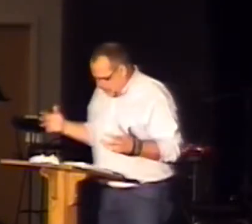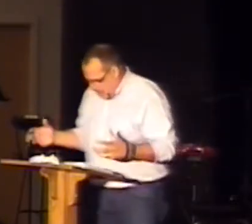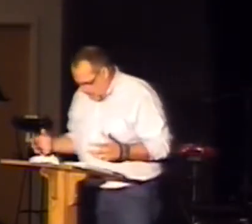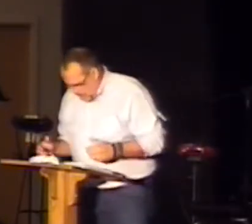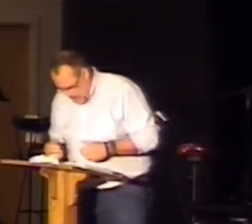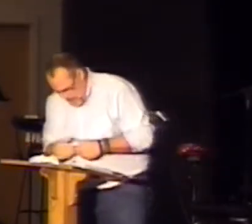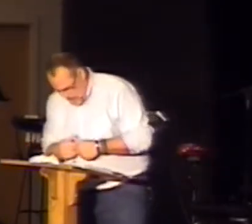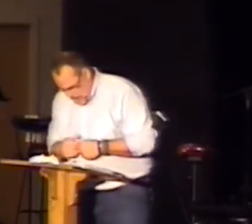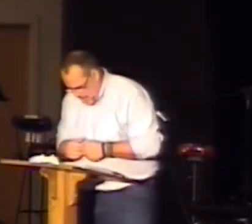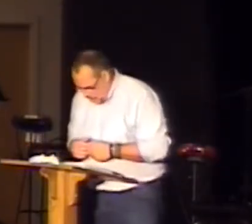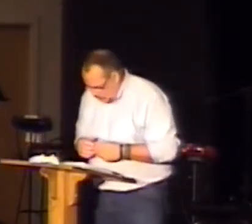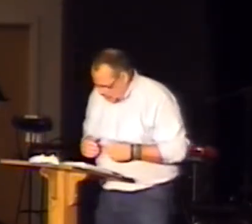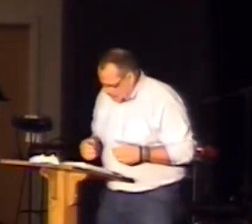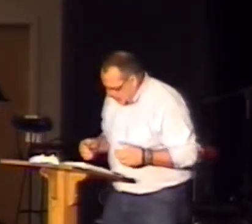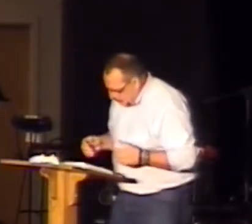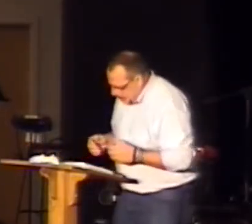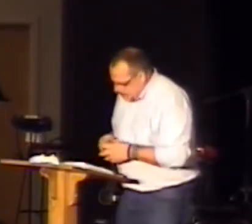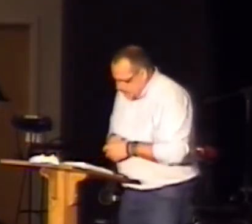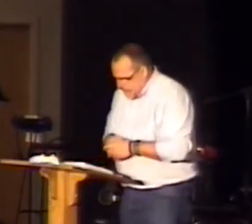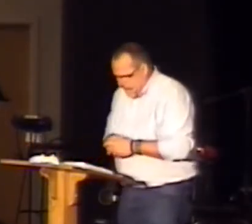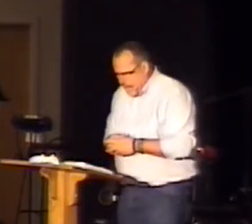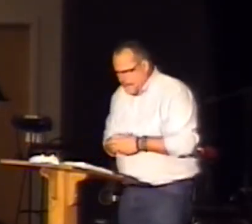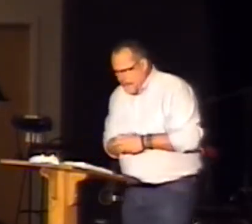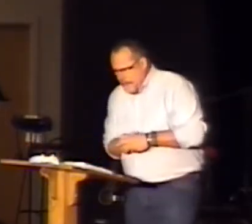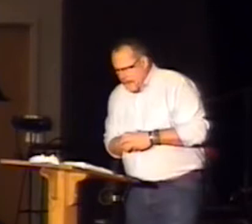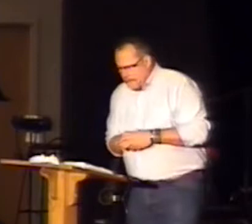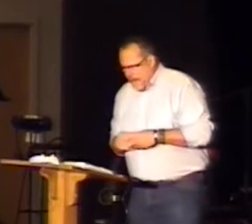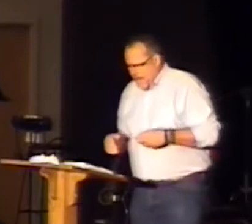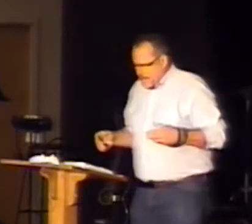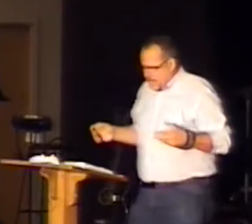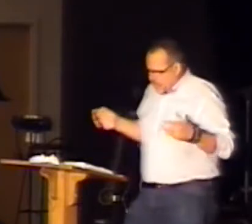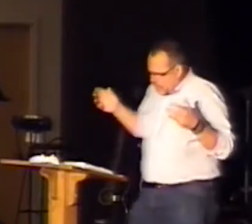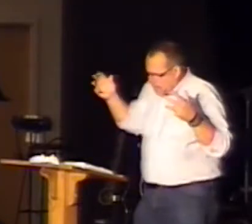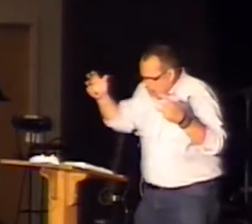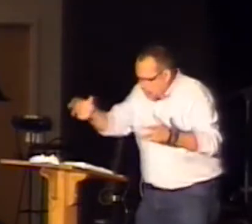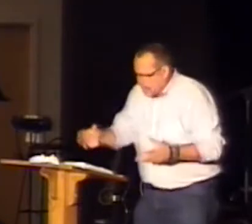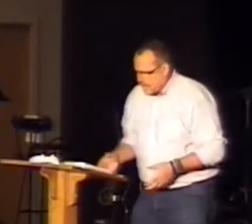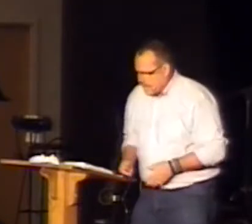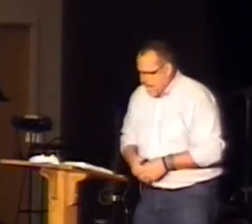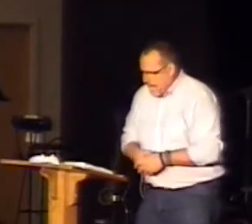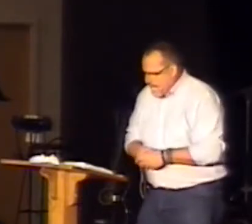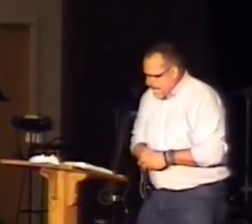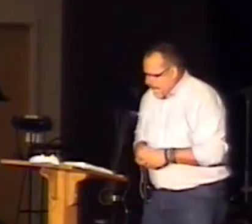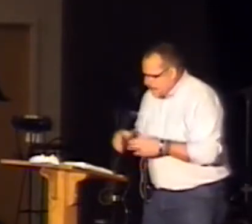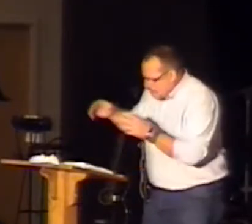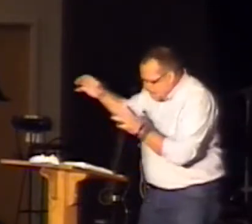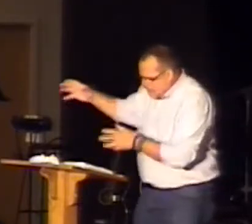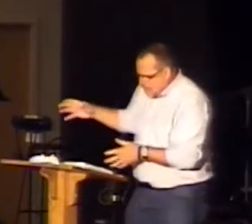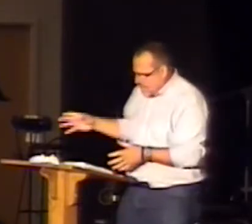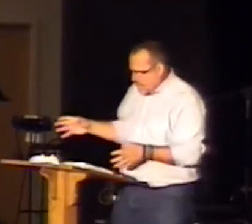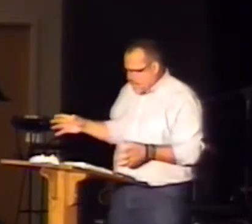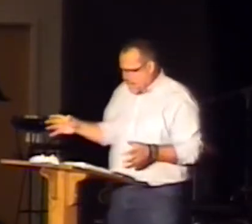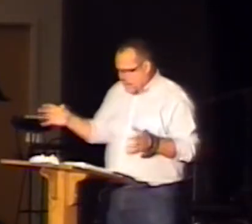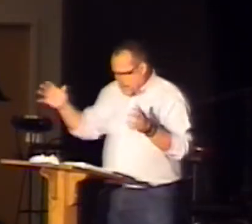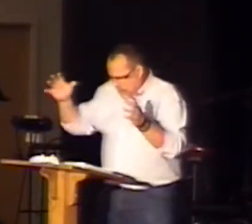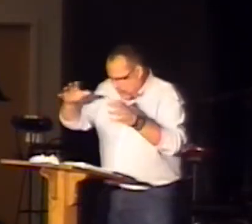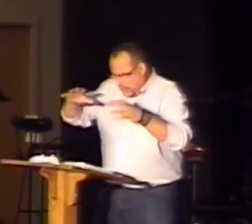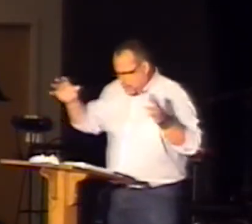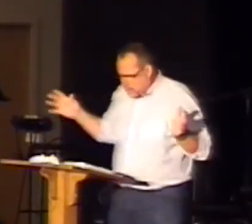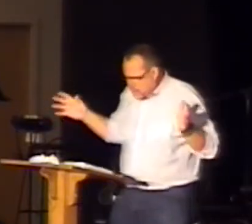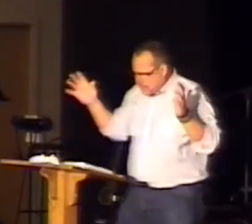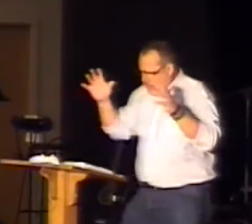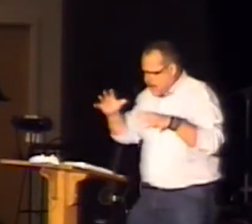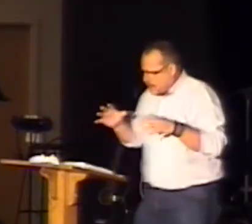you to build an ark, and here's how I want you to build it, okay? And you're going to do it. And he gave the dimensions and the